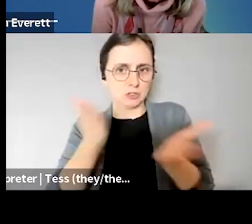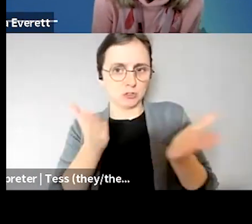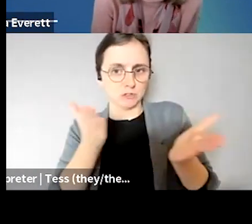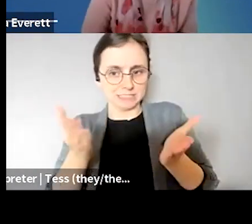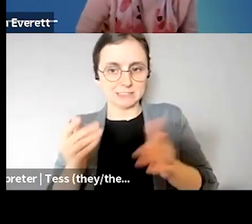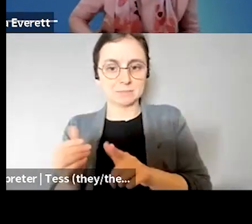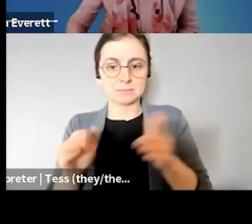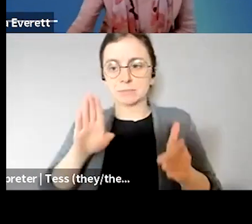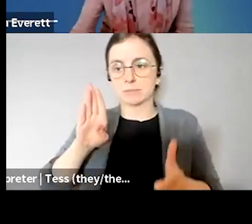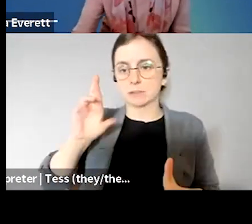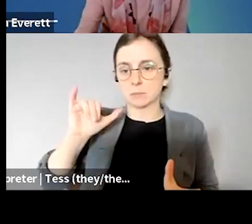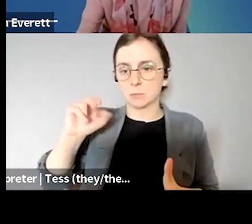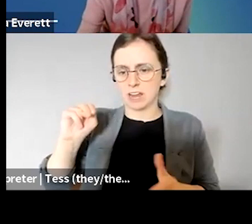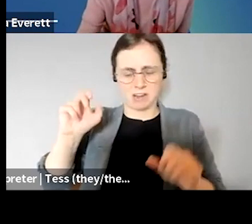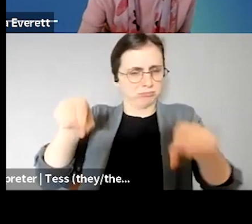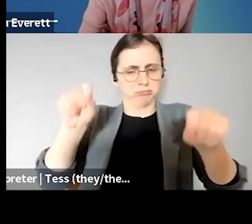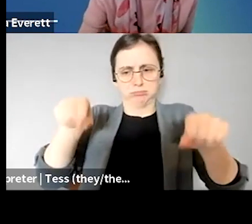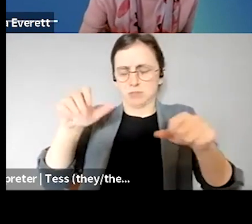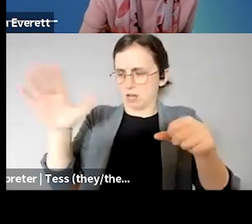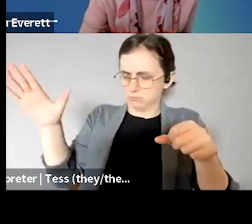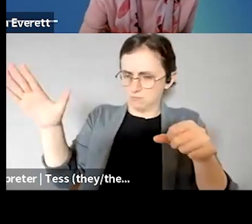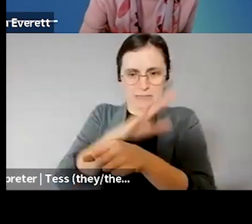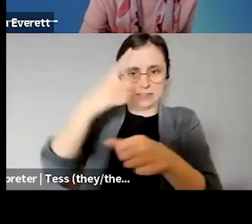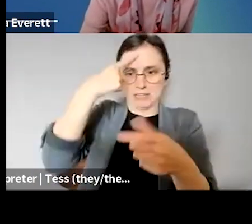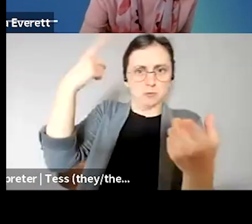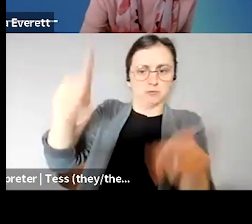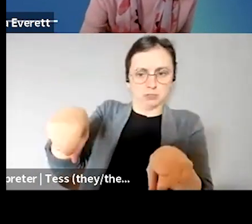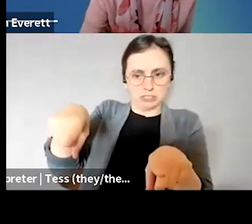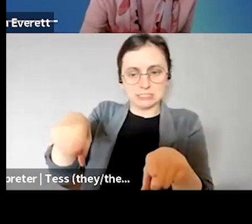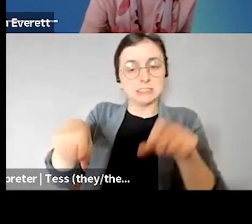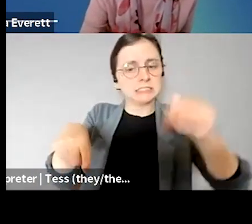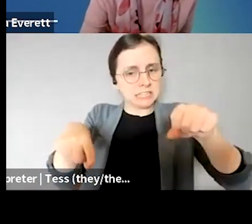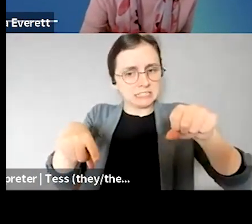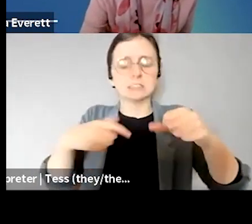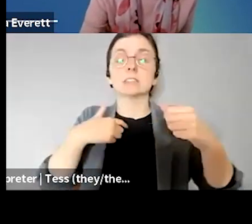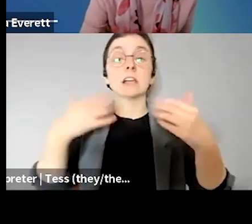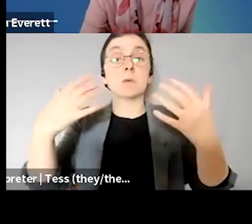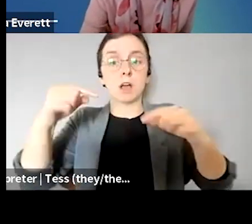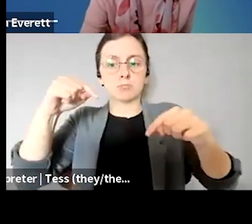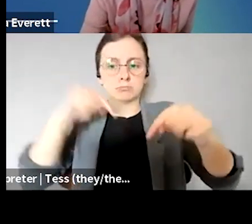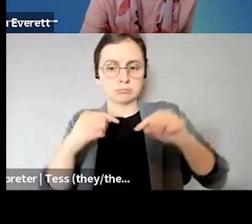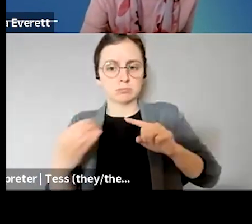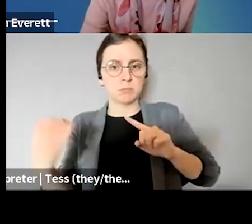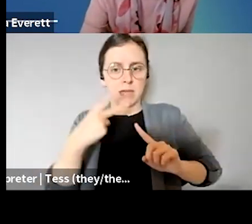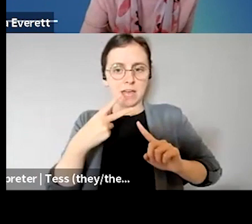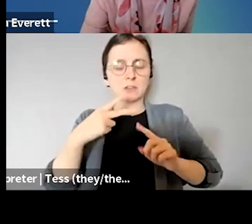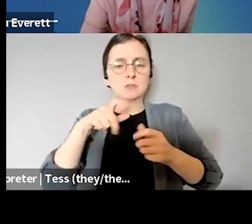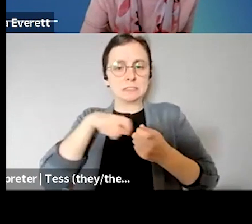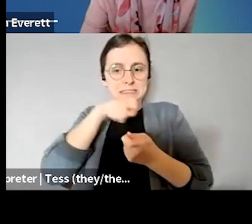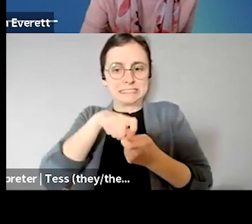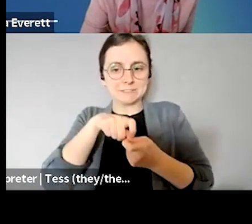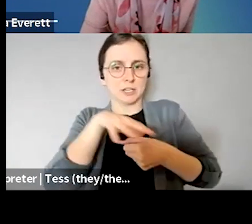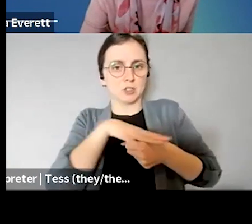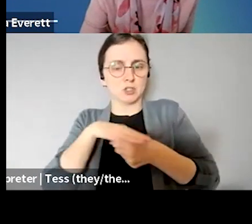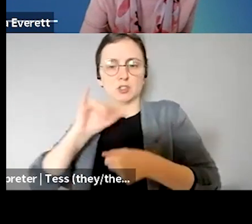I completely agree with everything that you've said so far, but I also wanted to go back to the Pacific jurisdictions, because that question